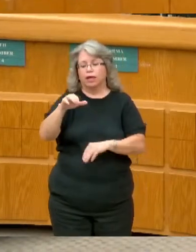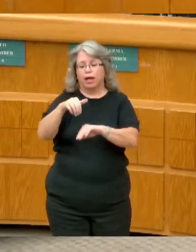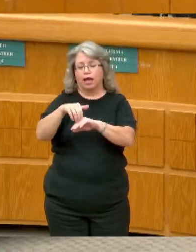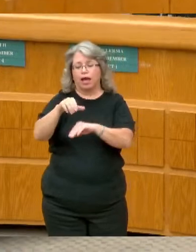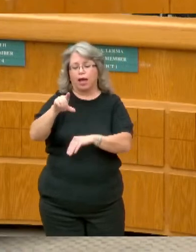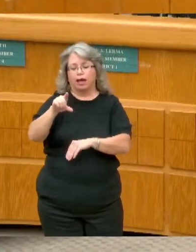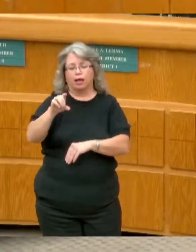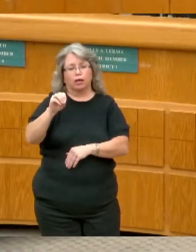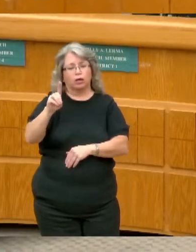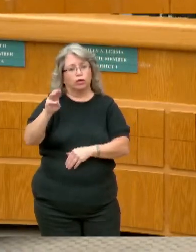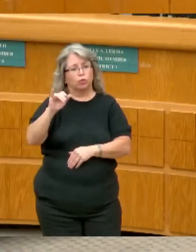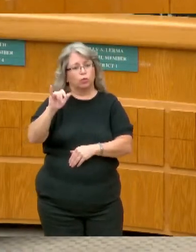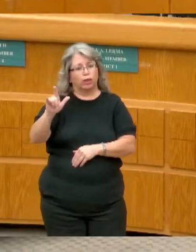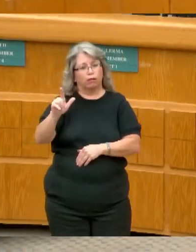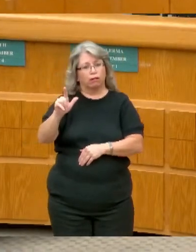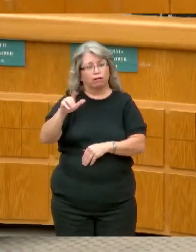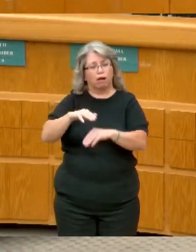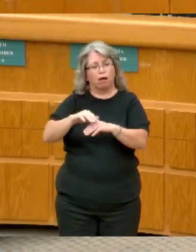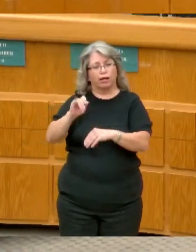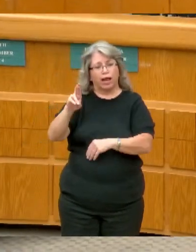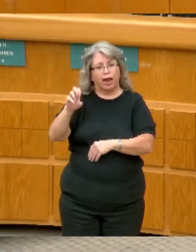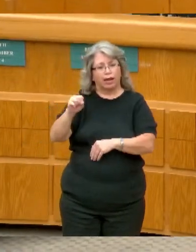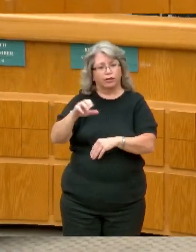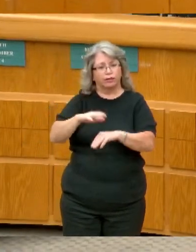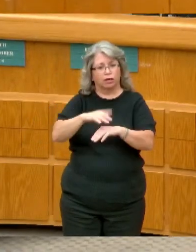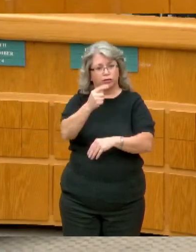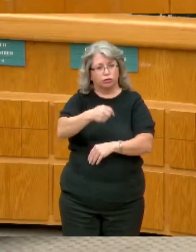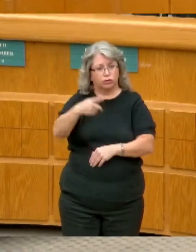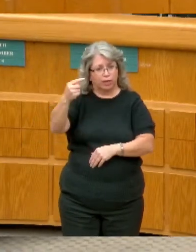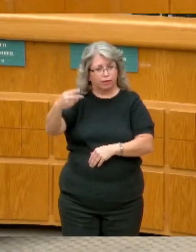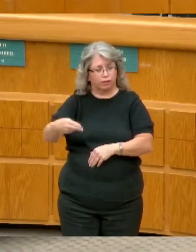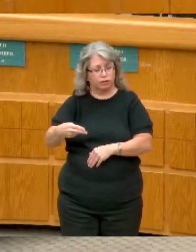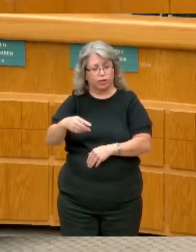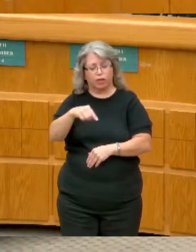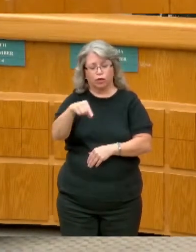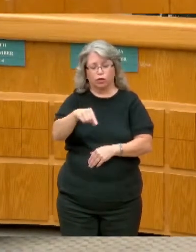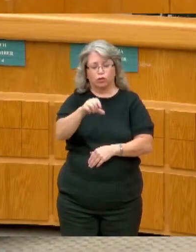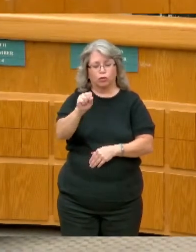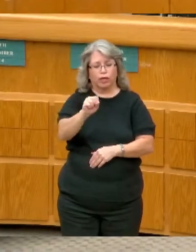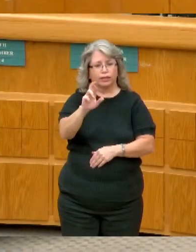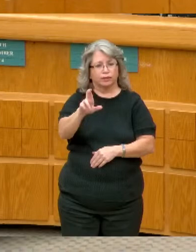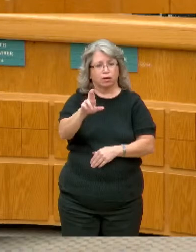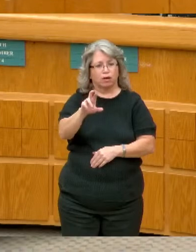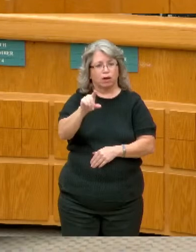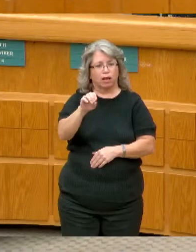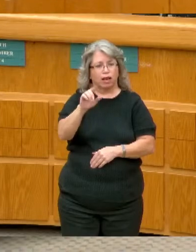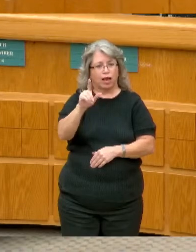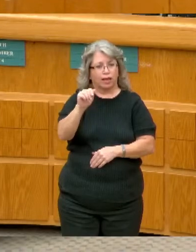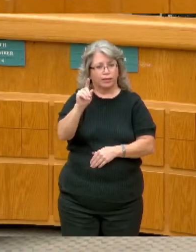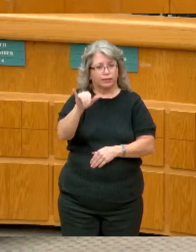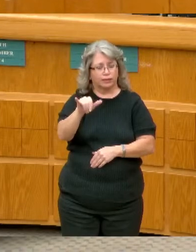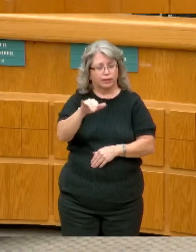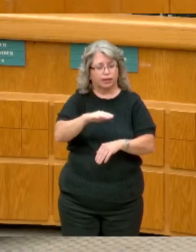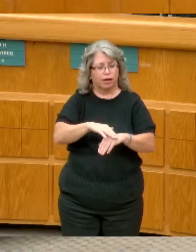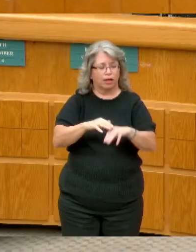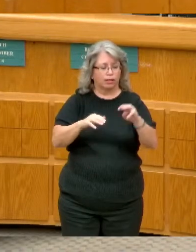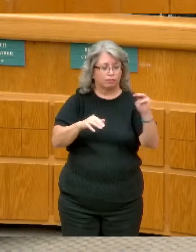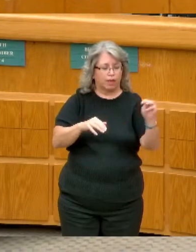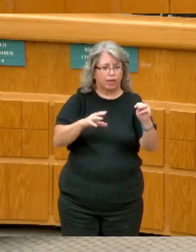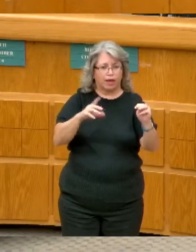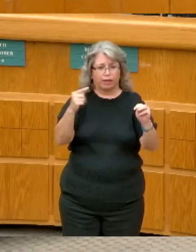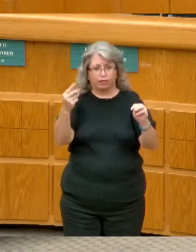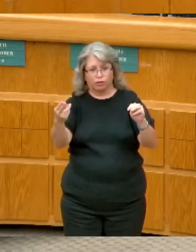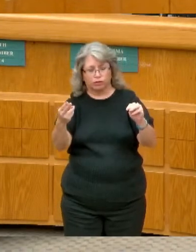and Thursdays. And we're at the QSR Legacy, and that's on South Staples on Mondays and Thursdays from 11 to